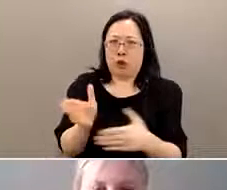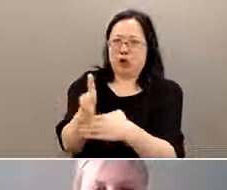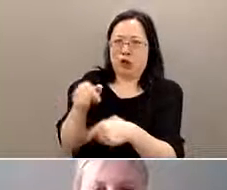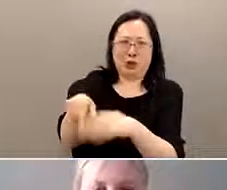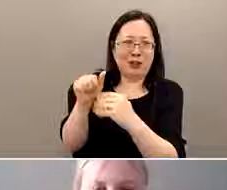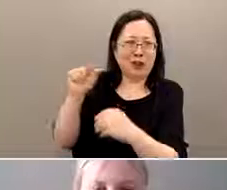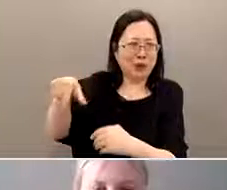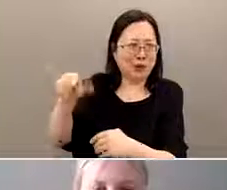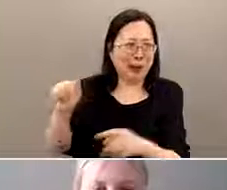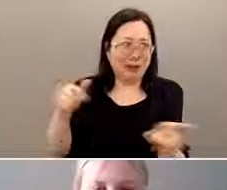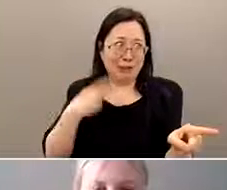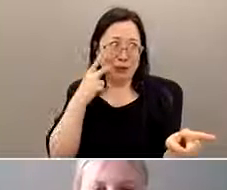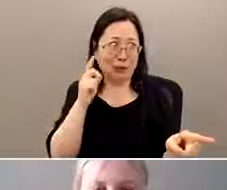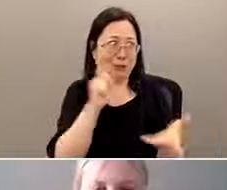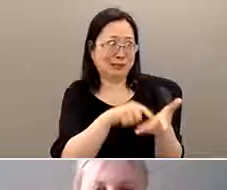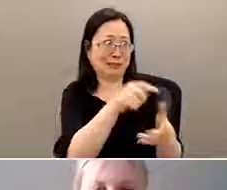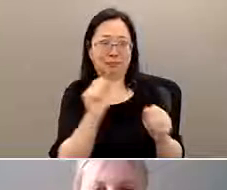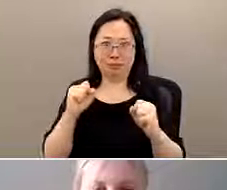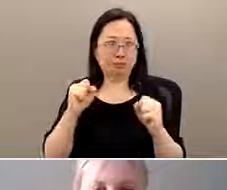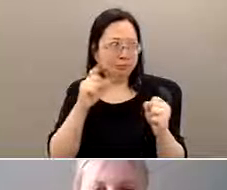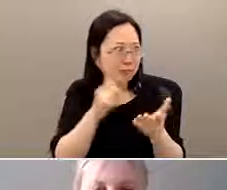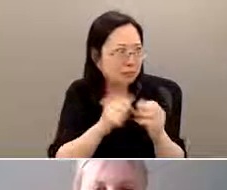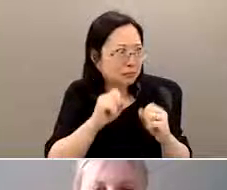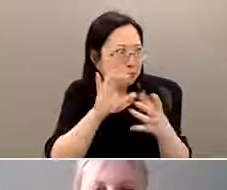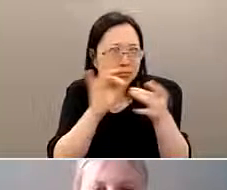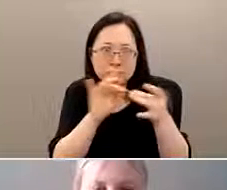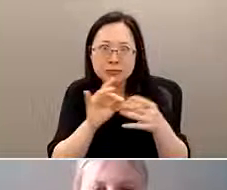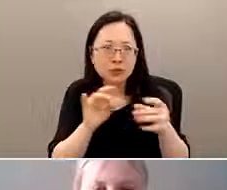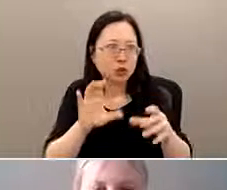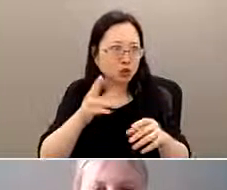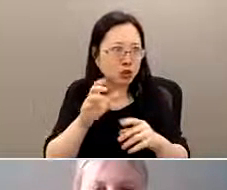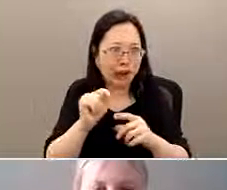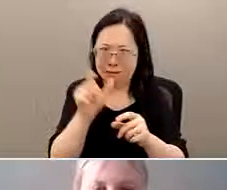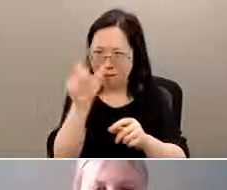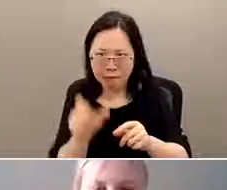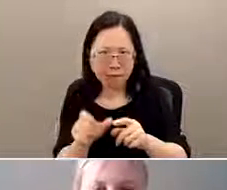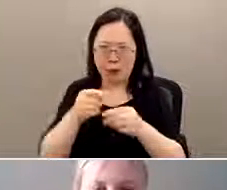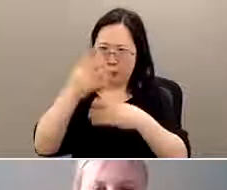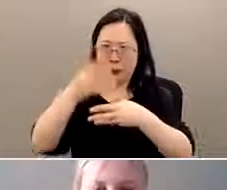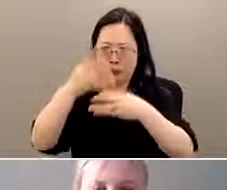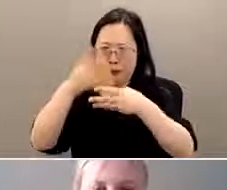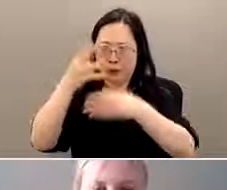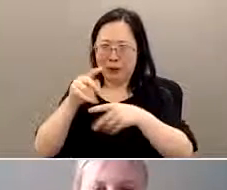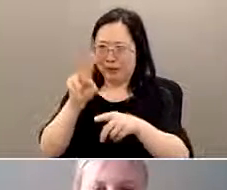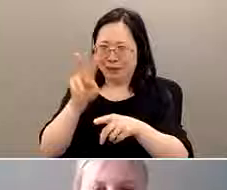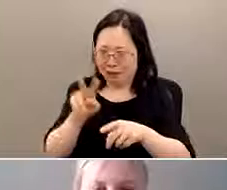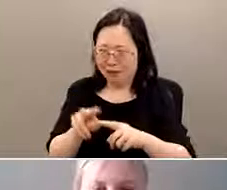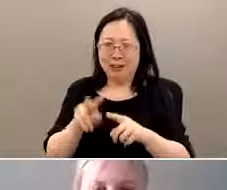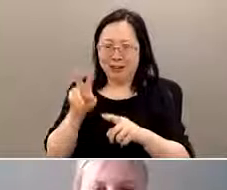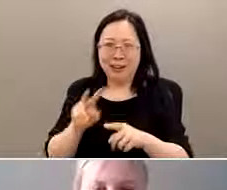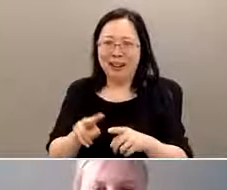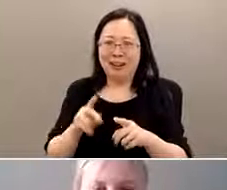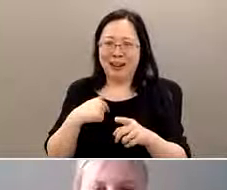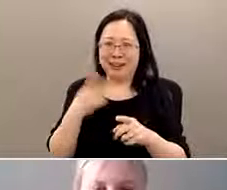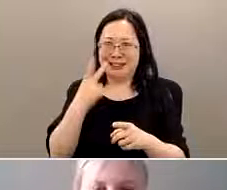you could see that my eyes were widening up. As I was trying to go through the PowerPoints, I kept getting things like